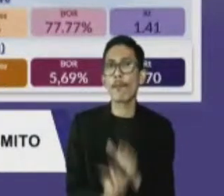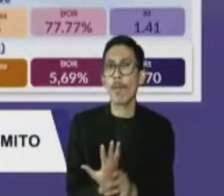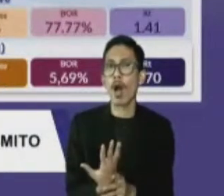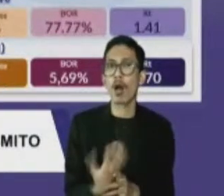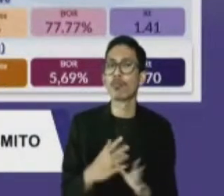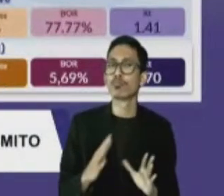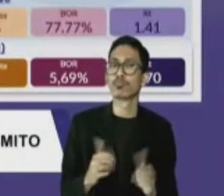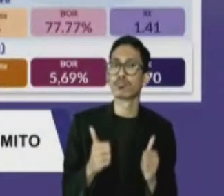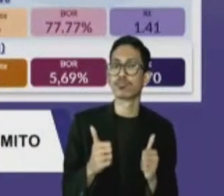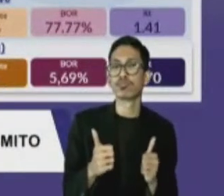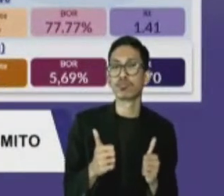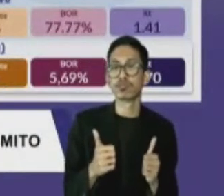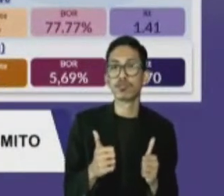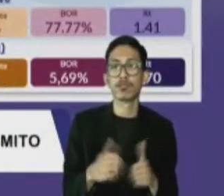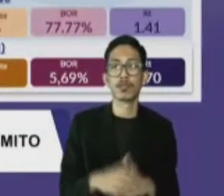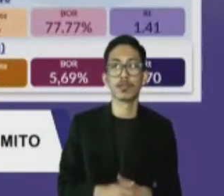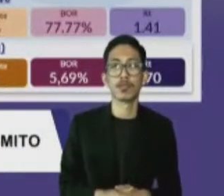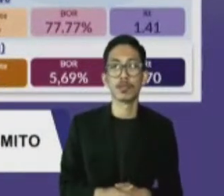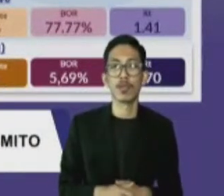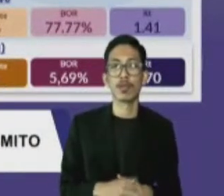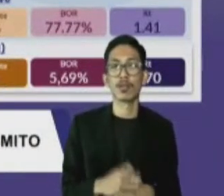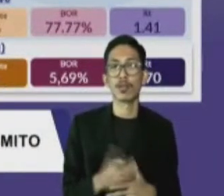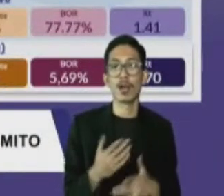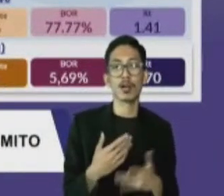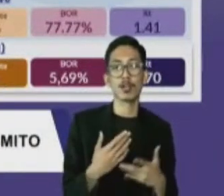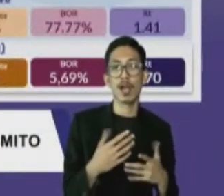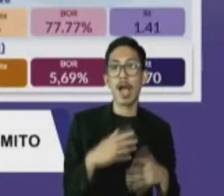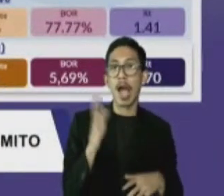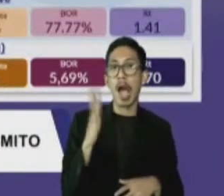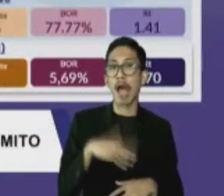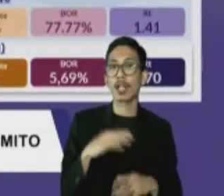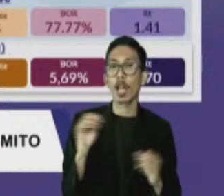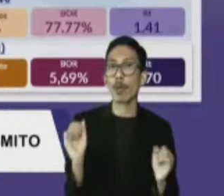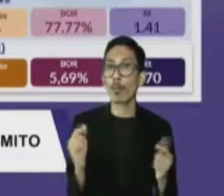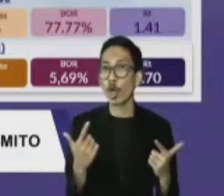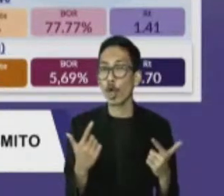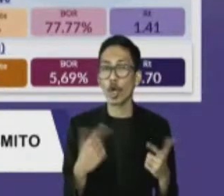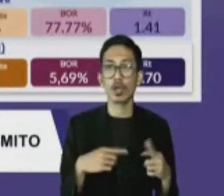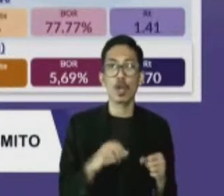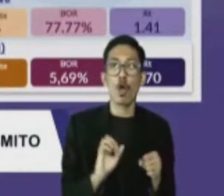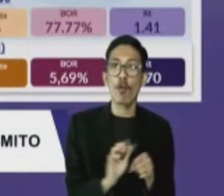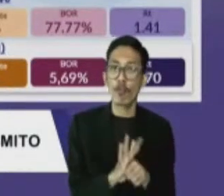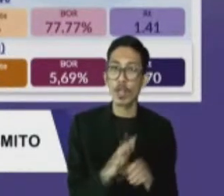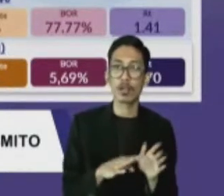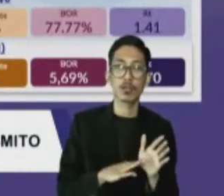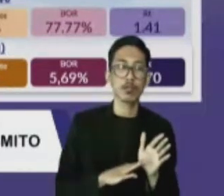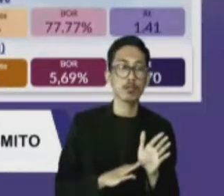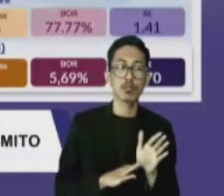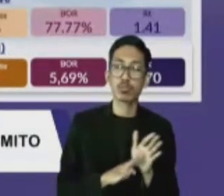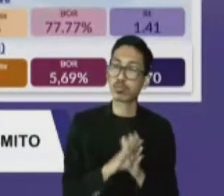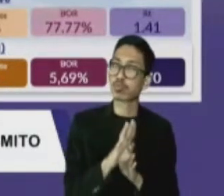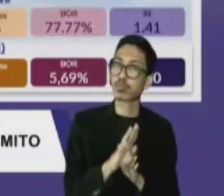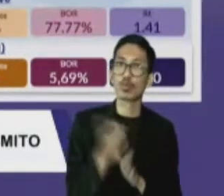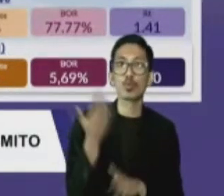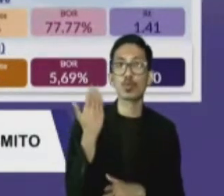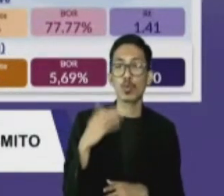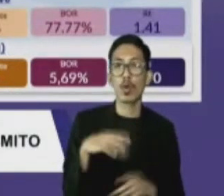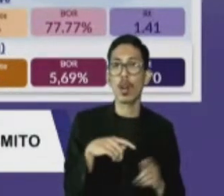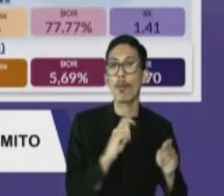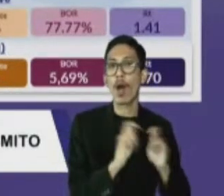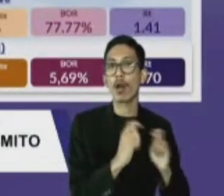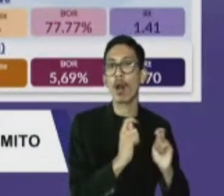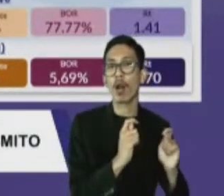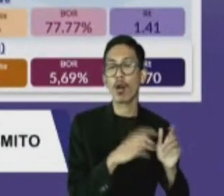and mobility during the holiday period. 2 weeks after Idul Fitri 2020, cases